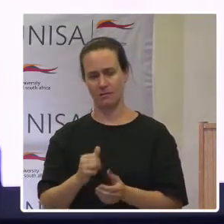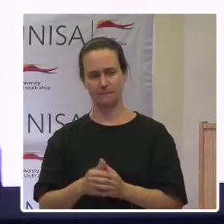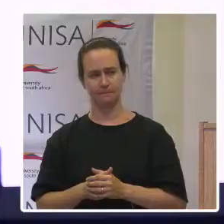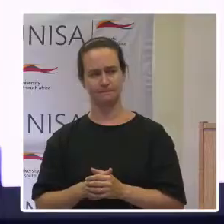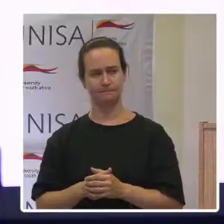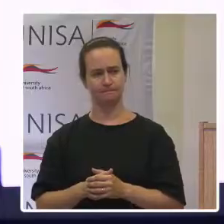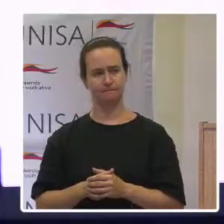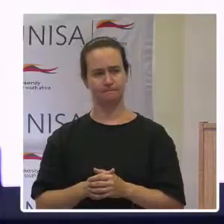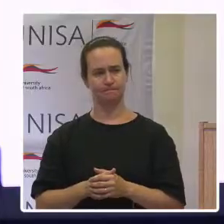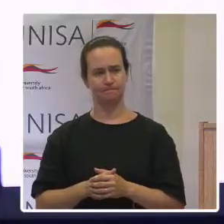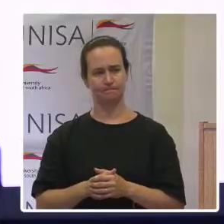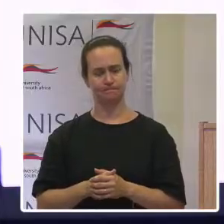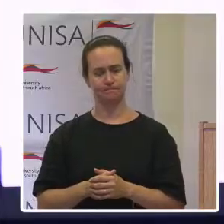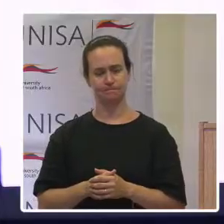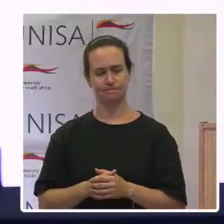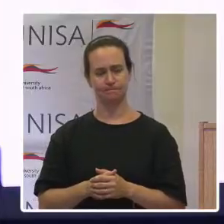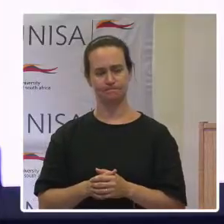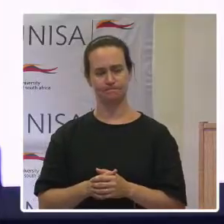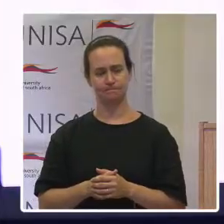that.